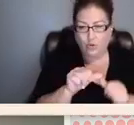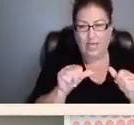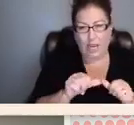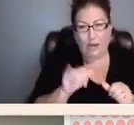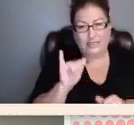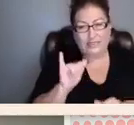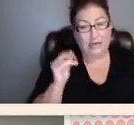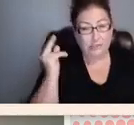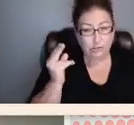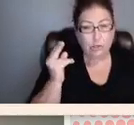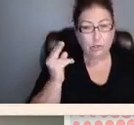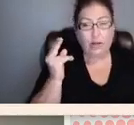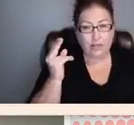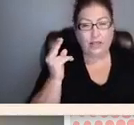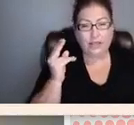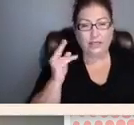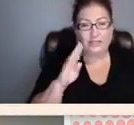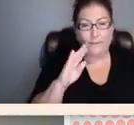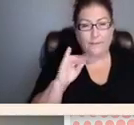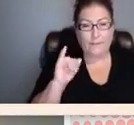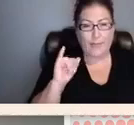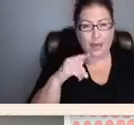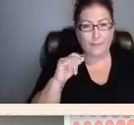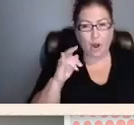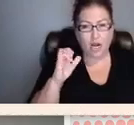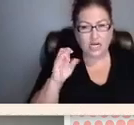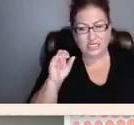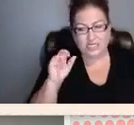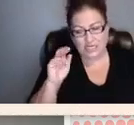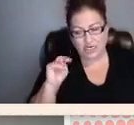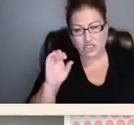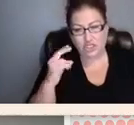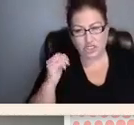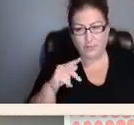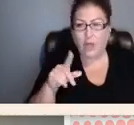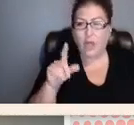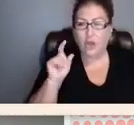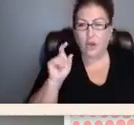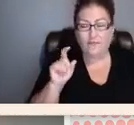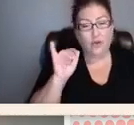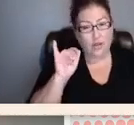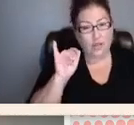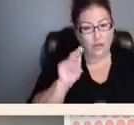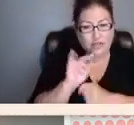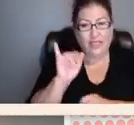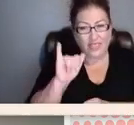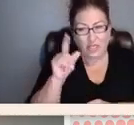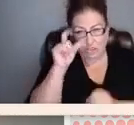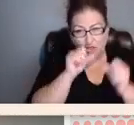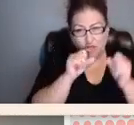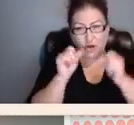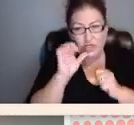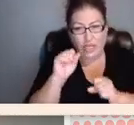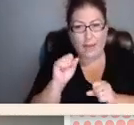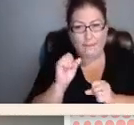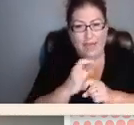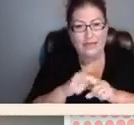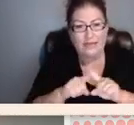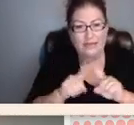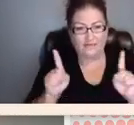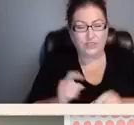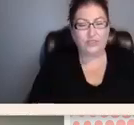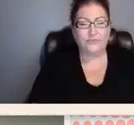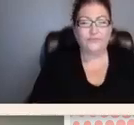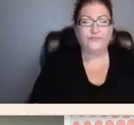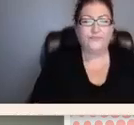has been bipartisan. You've got to seize that. That is a strategy that can make a difference. You need